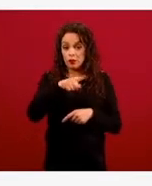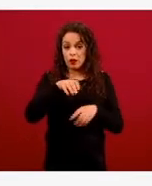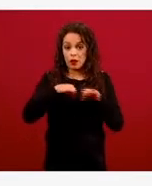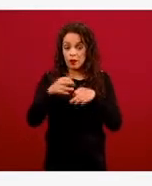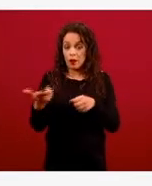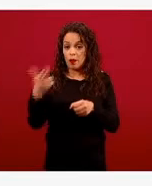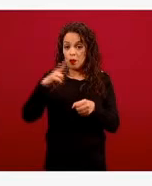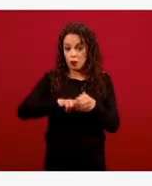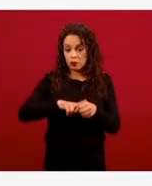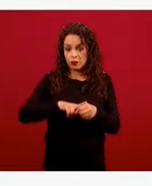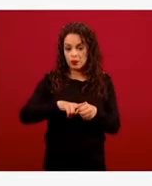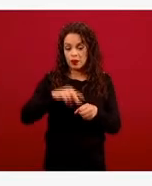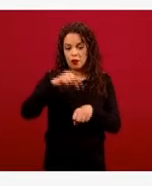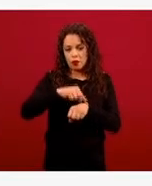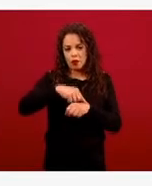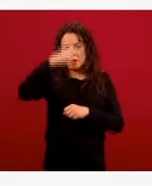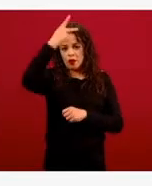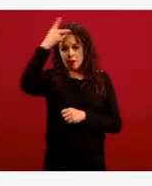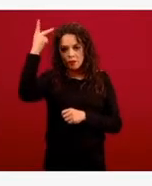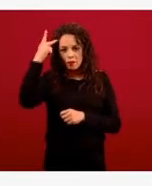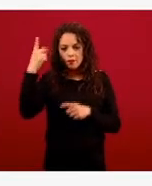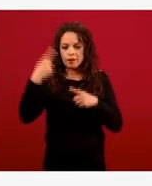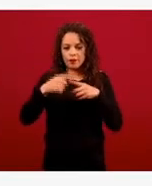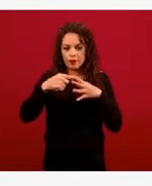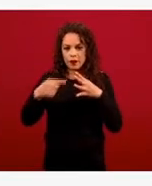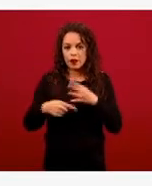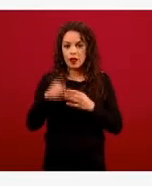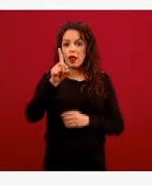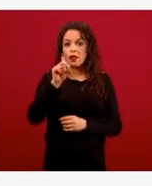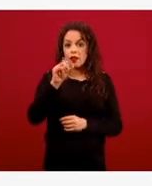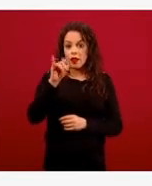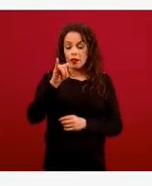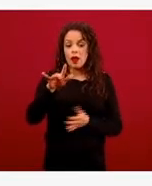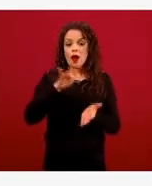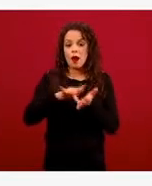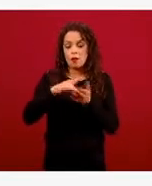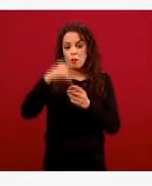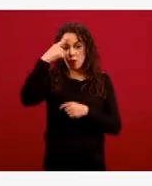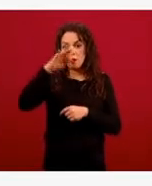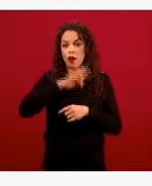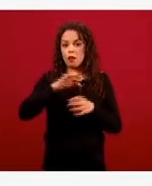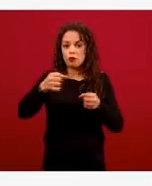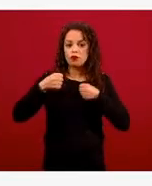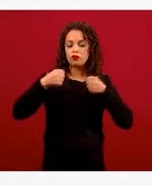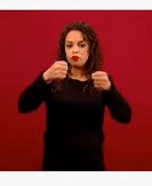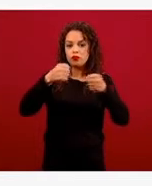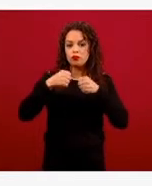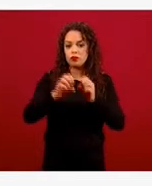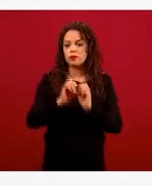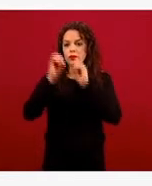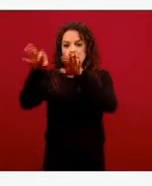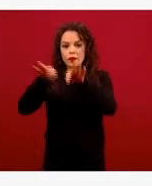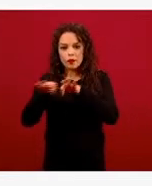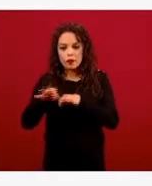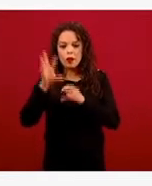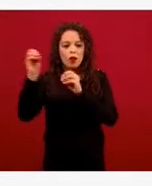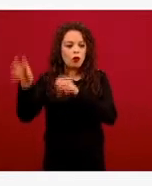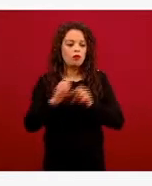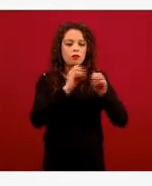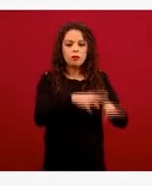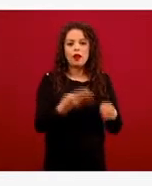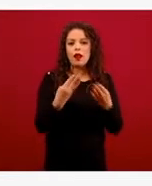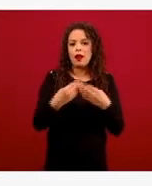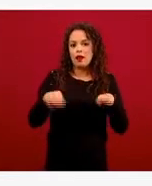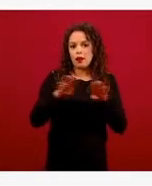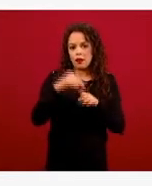Health professionals can register with this program, and then you can support them so that they're driving to and